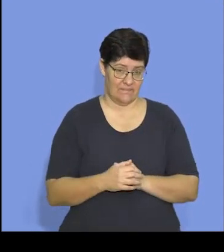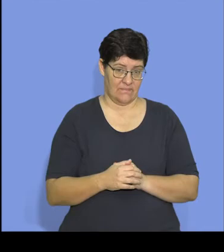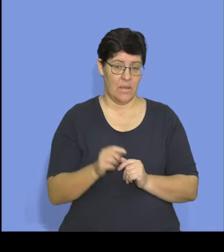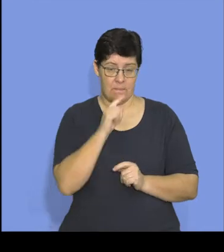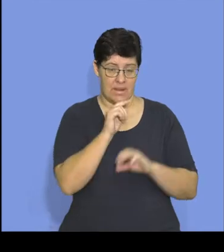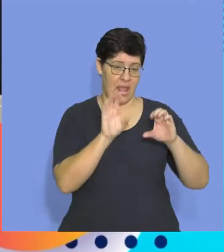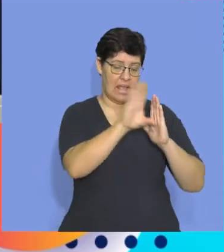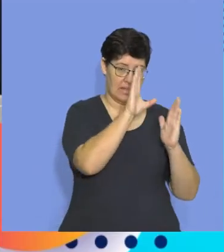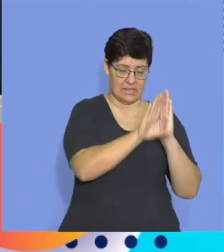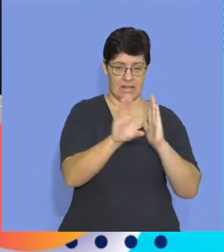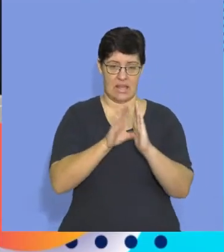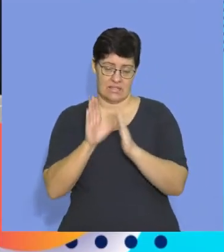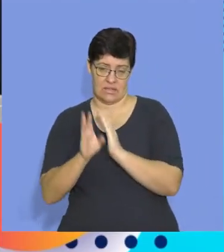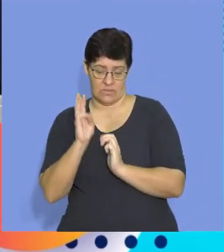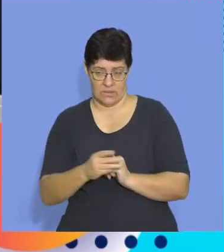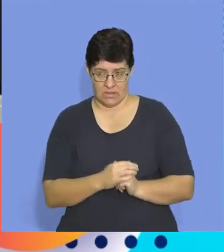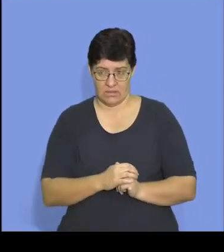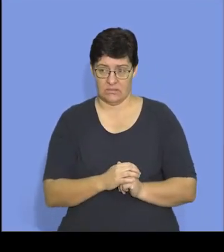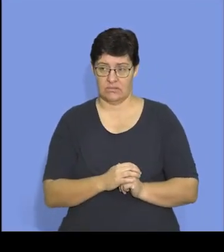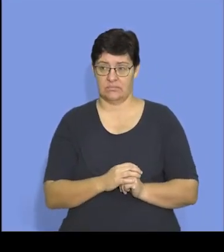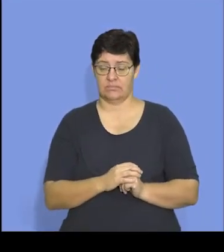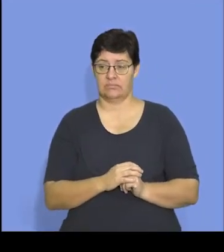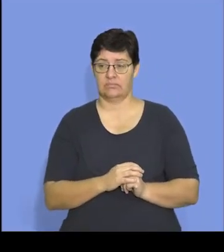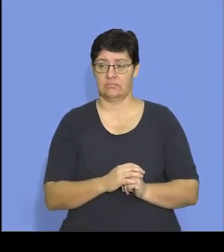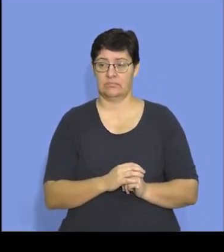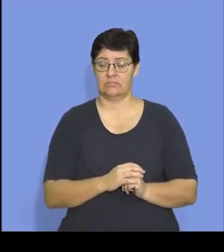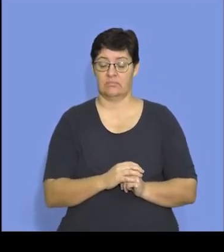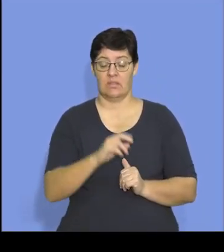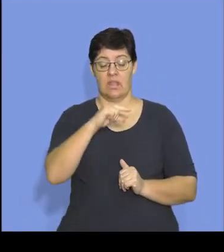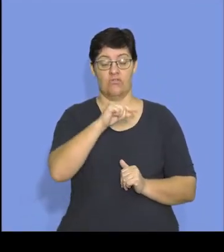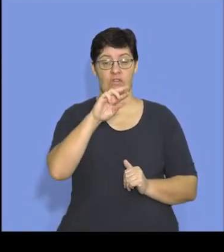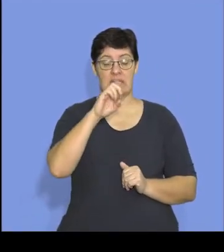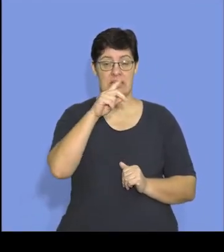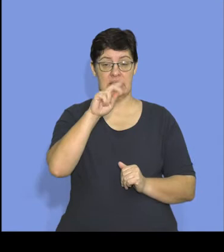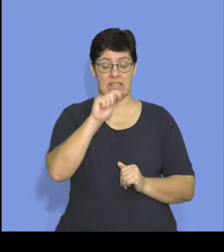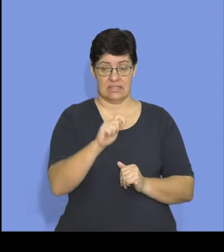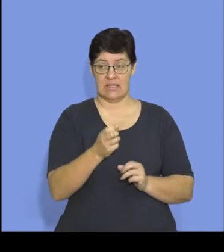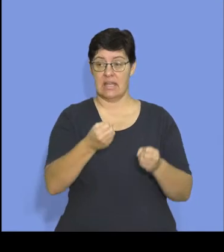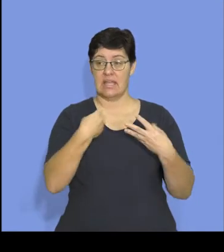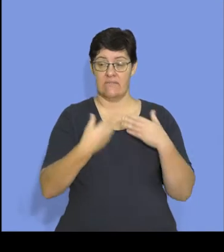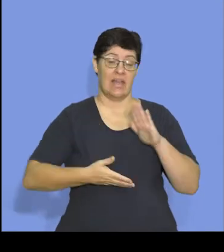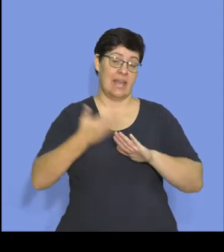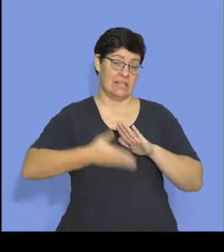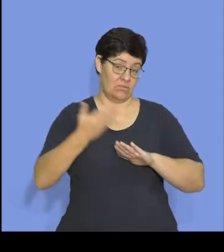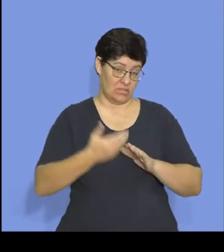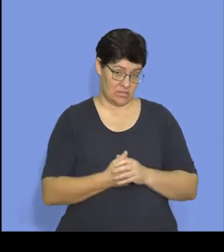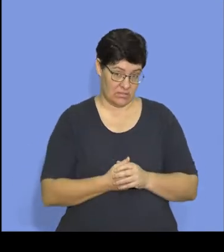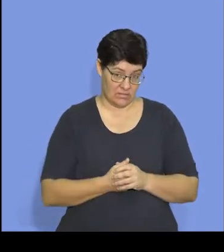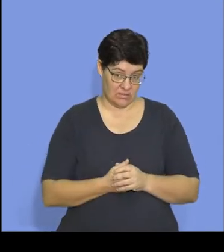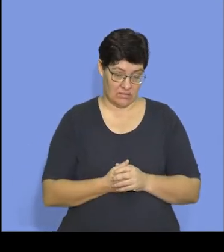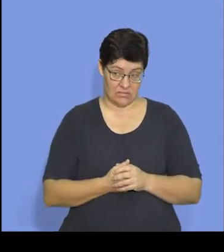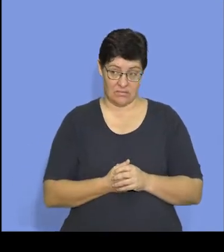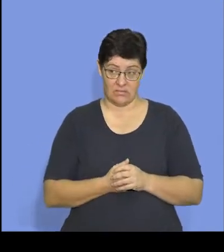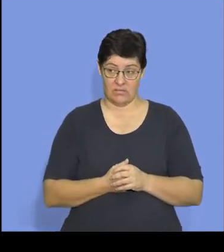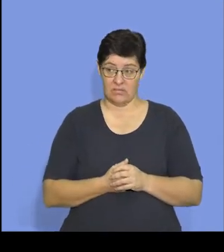out. Gradient, which gives me the acceleration, is the change